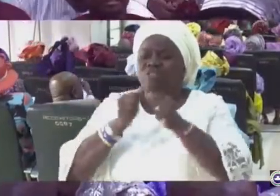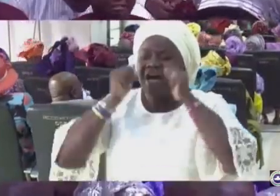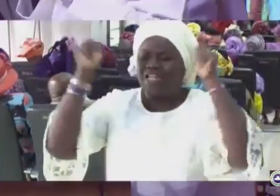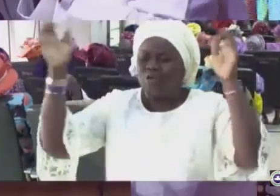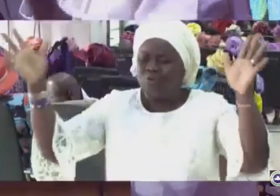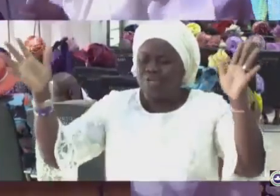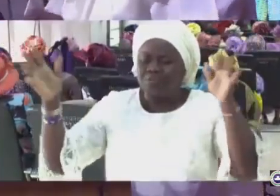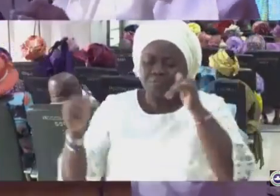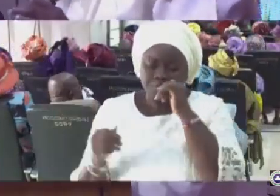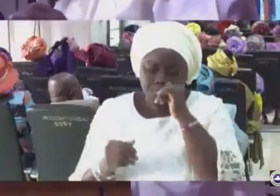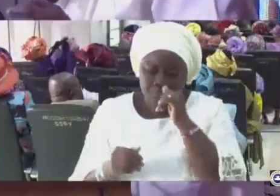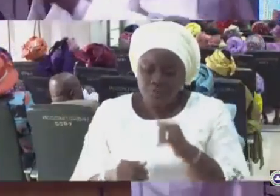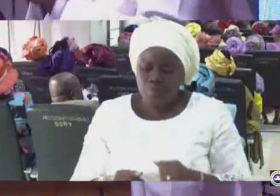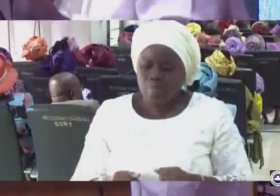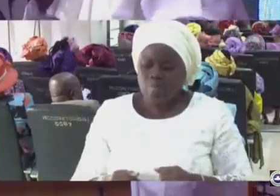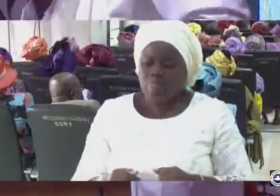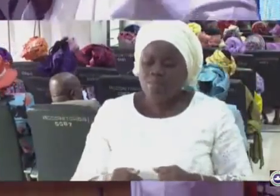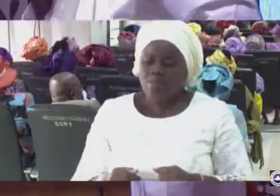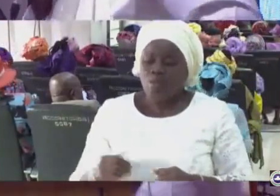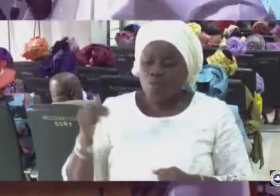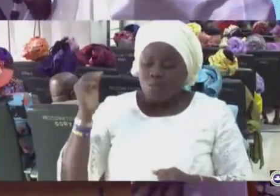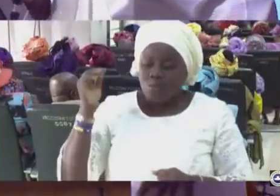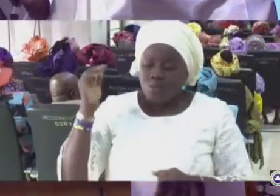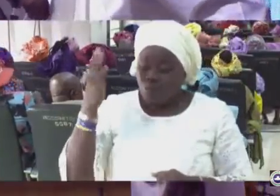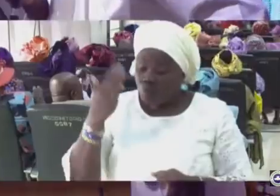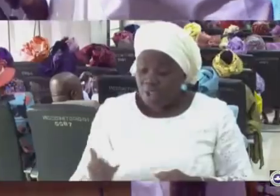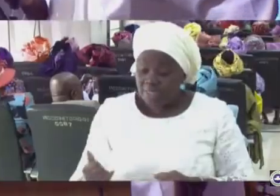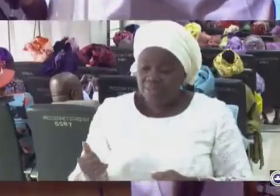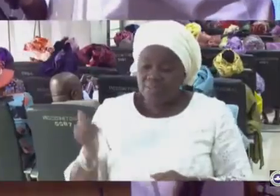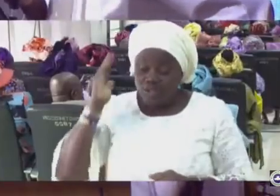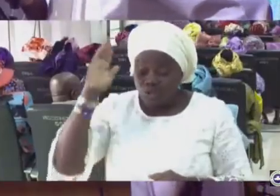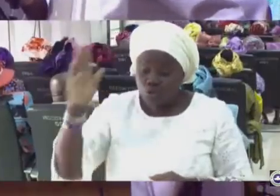Why should we thank God?